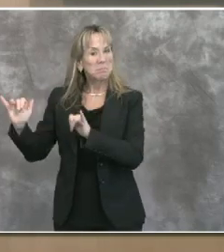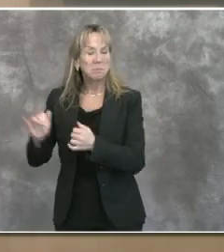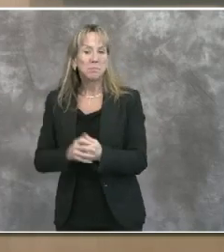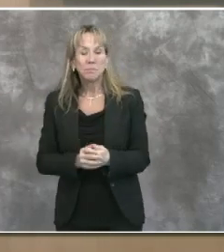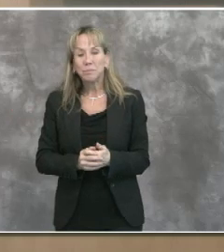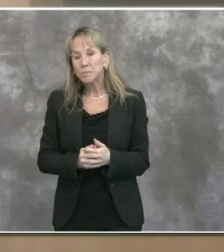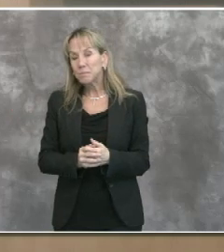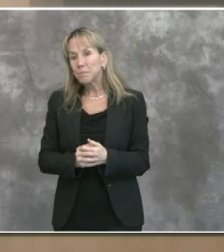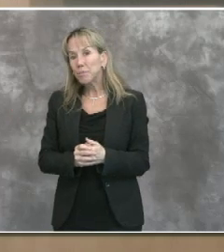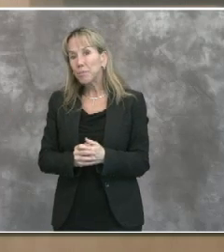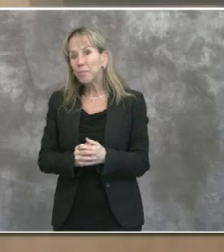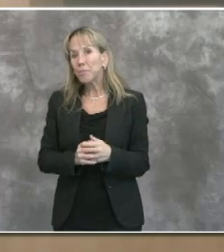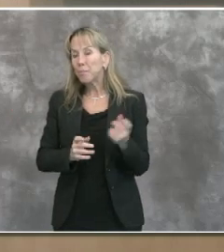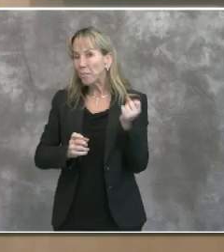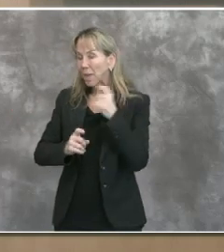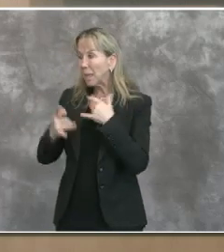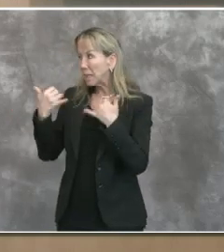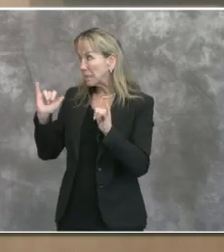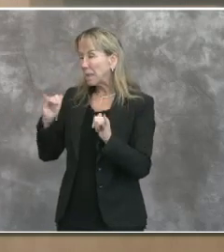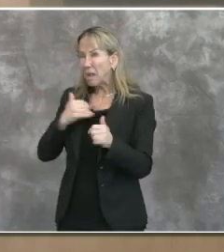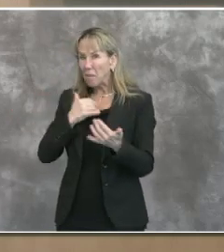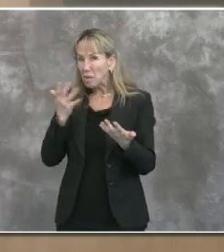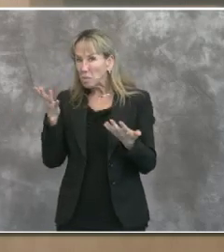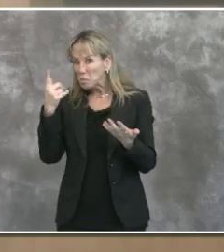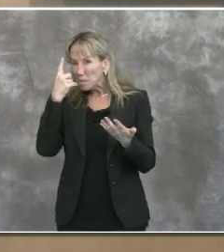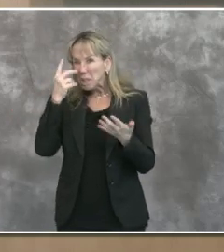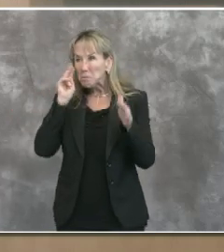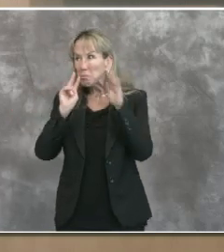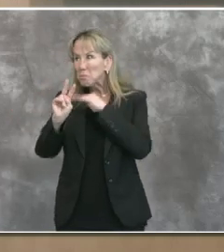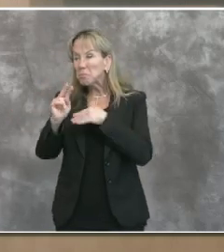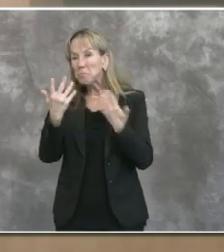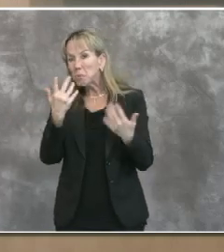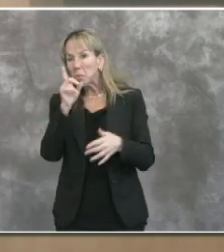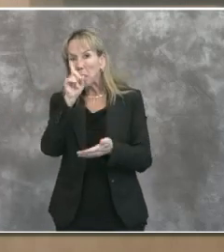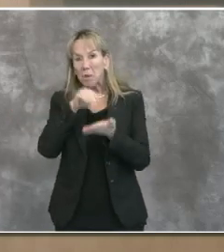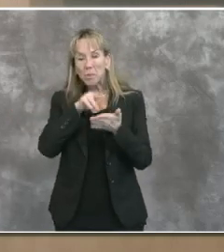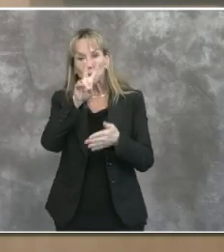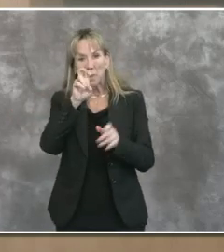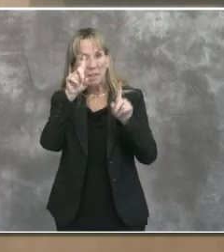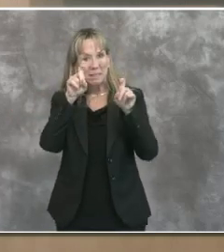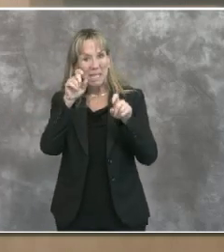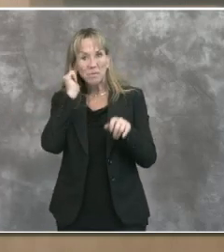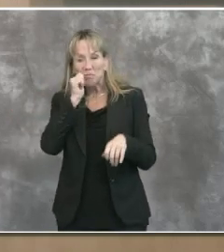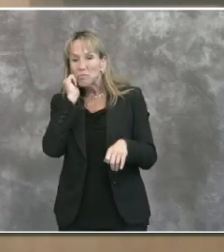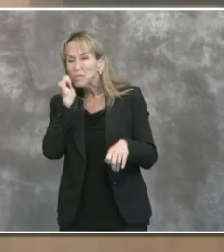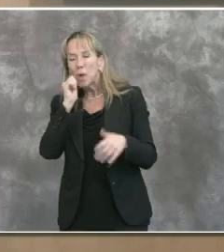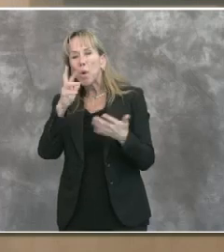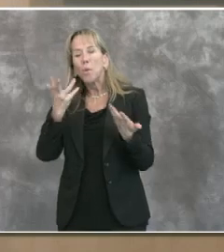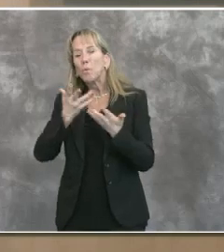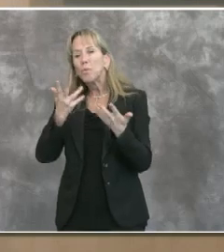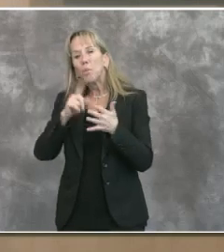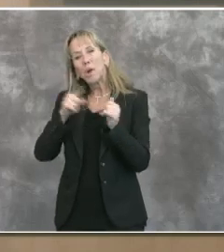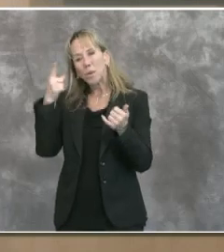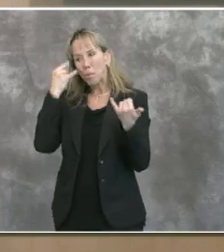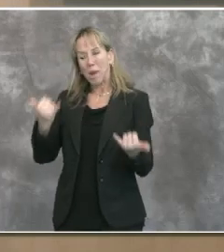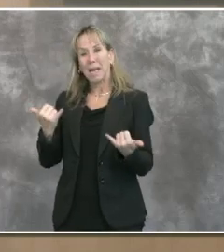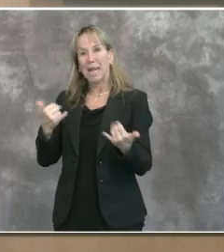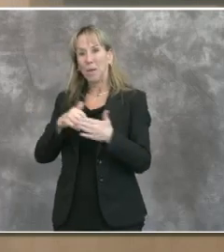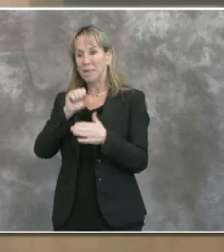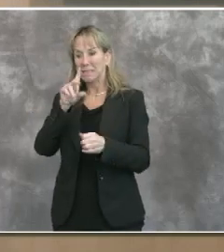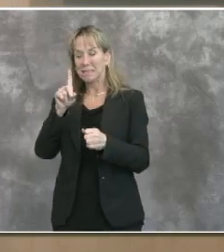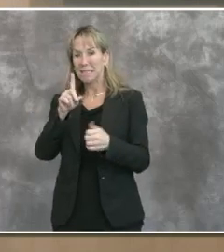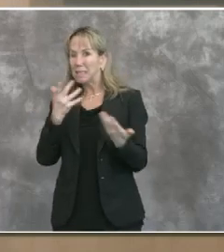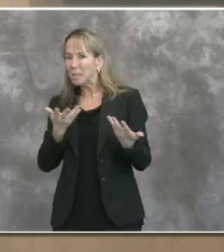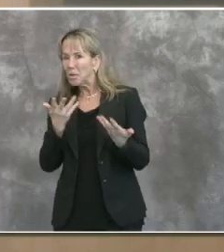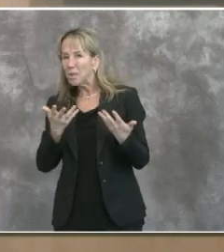And is our capacity still at like 1,200 tests a day, or how high would you say our capacity is right now? Because we're